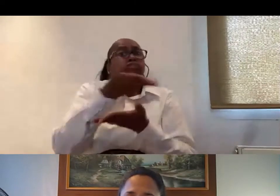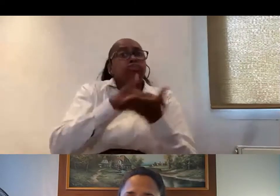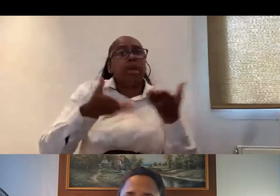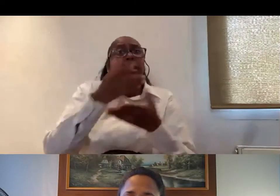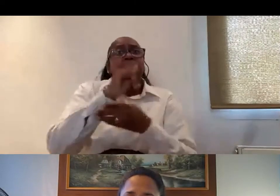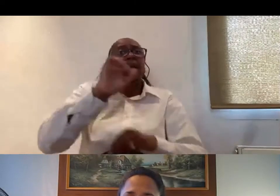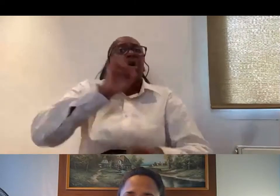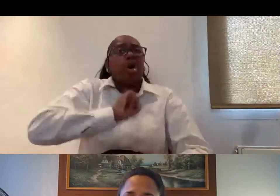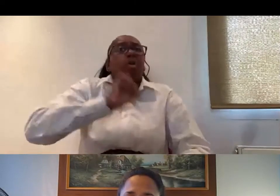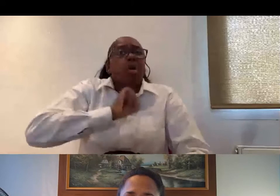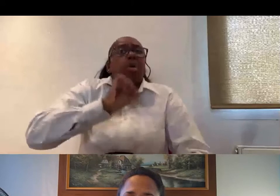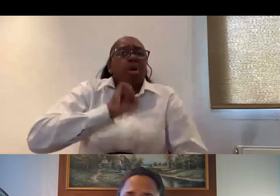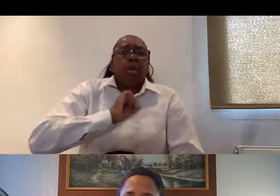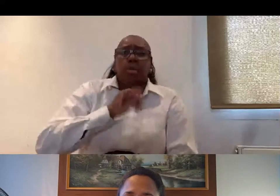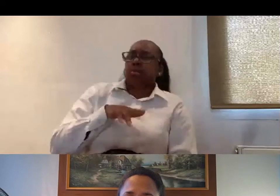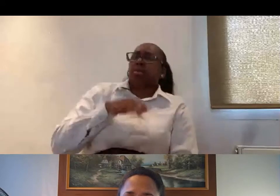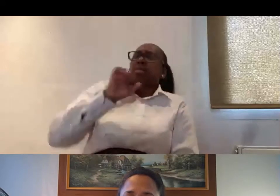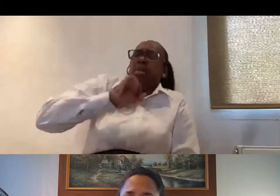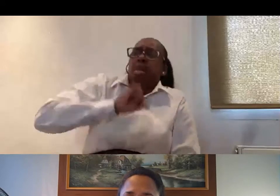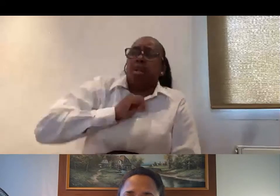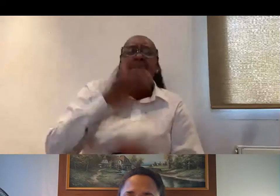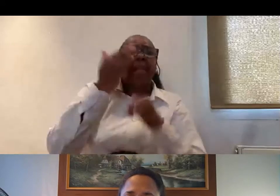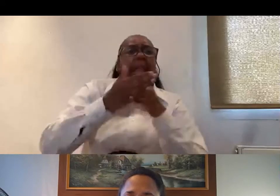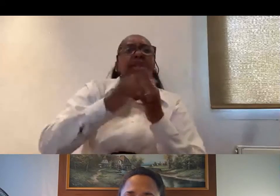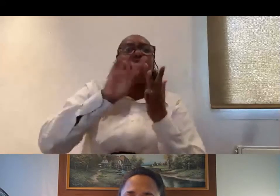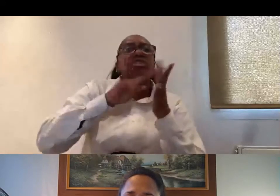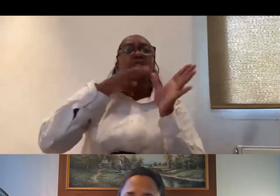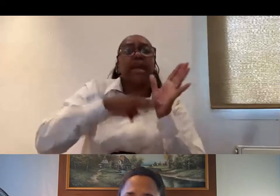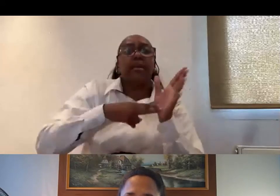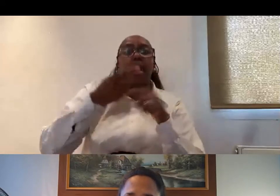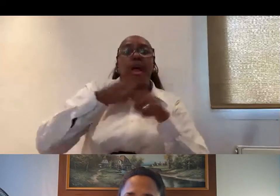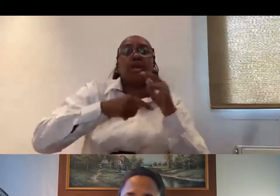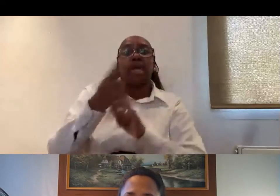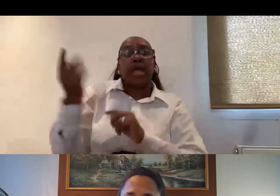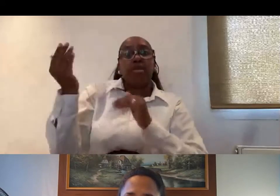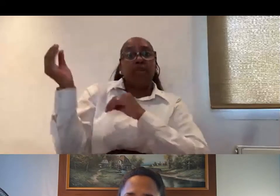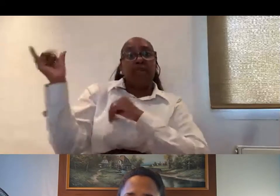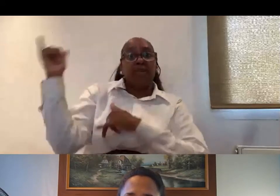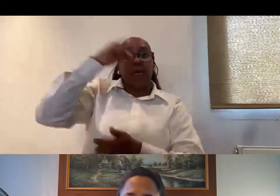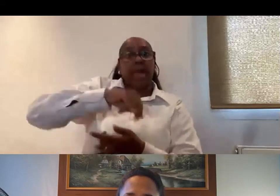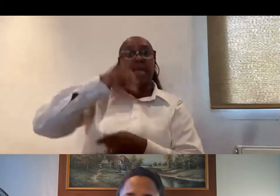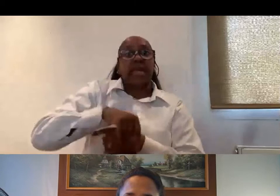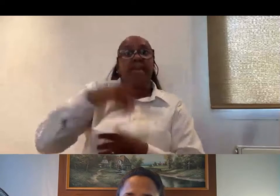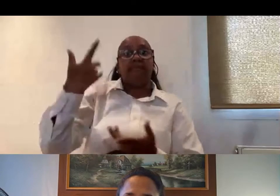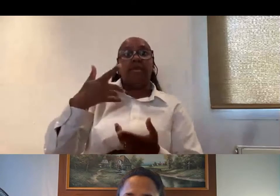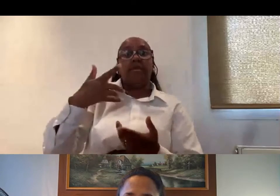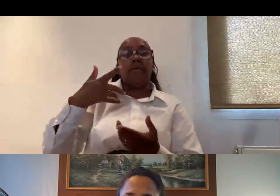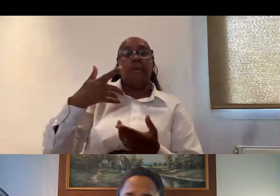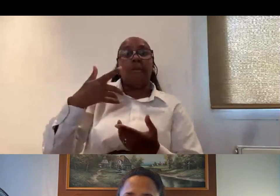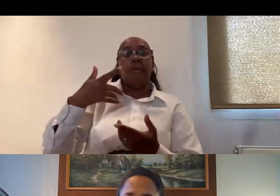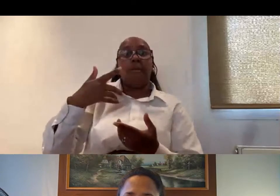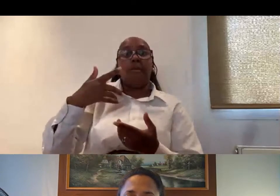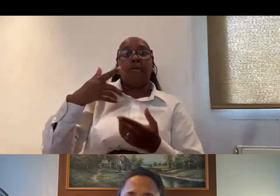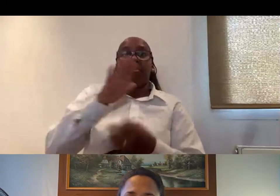severe cough. That was back in end of January, and they just returned from China. So I know that time, and I was quite ill for a couple